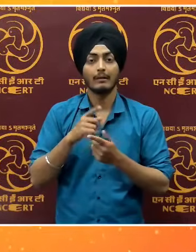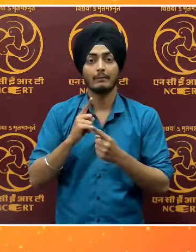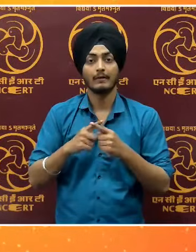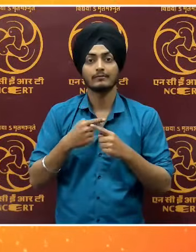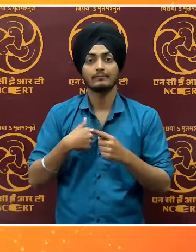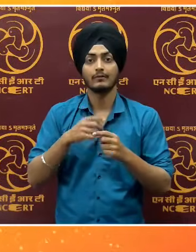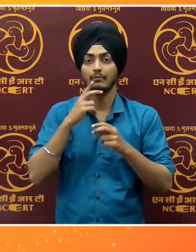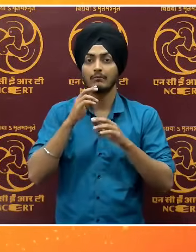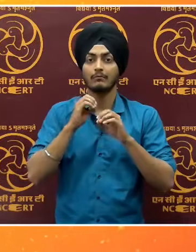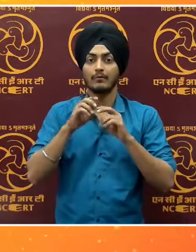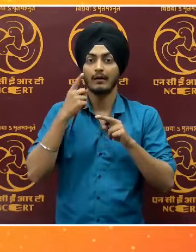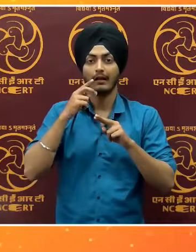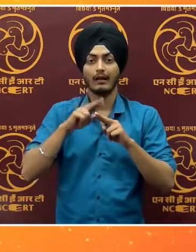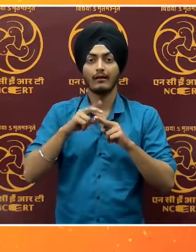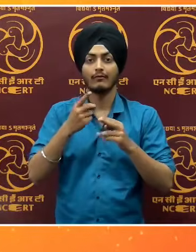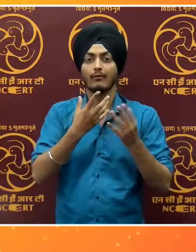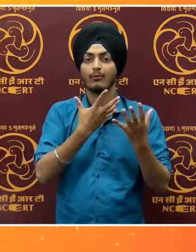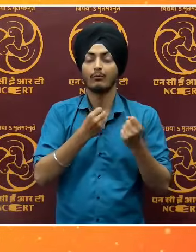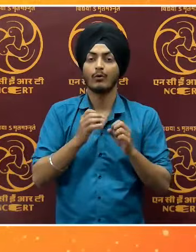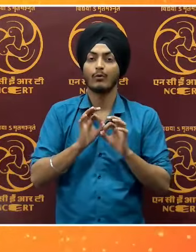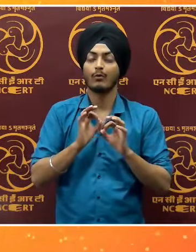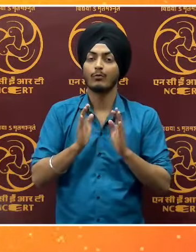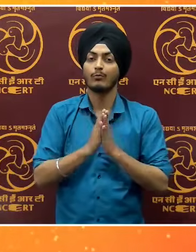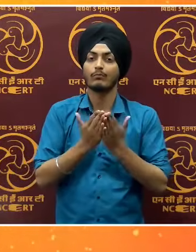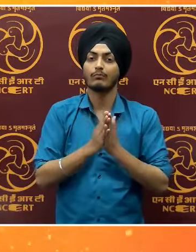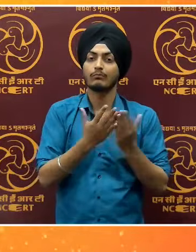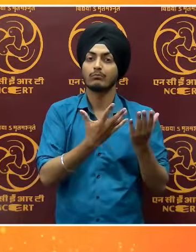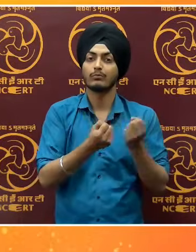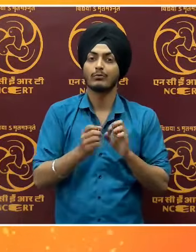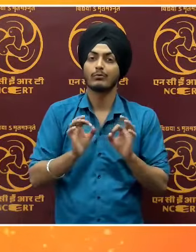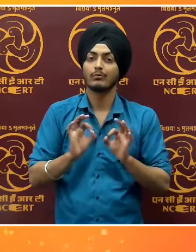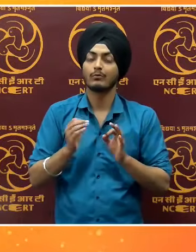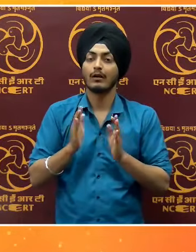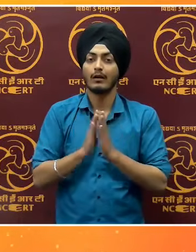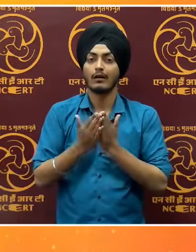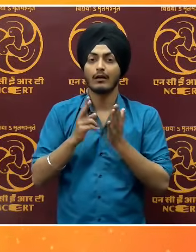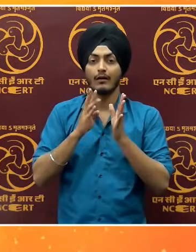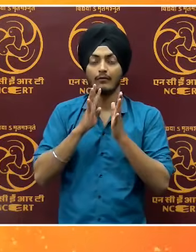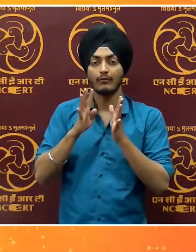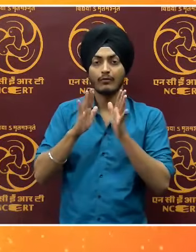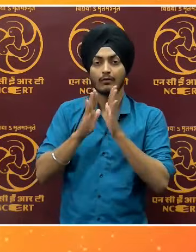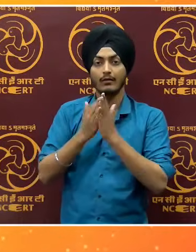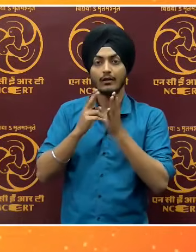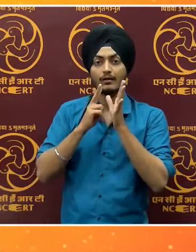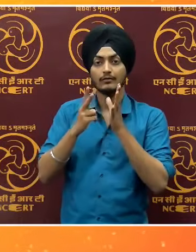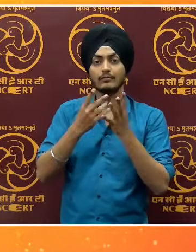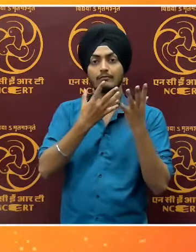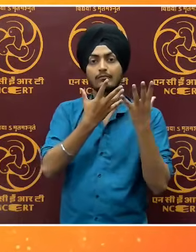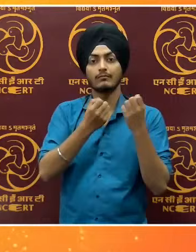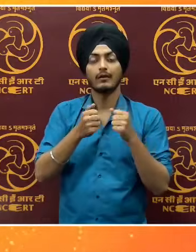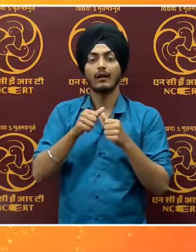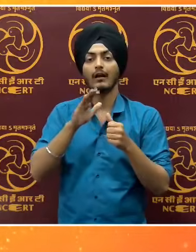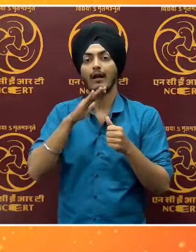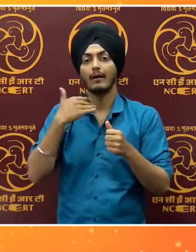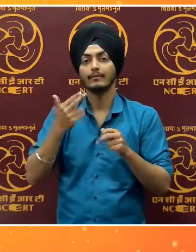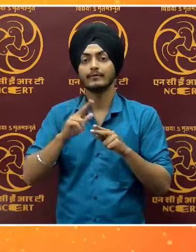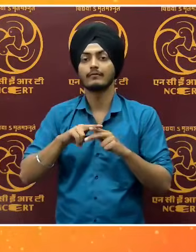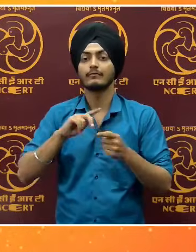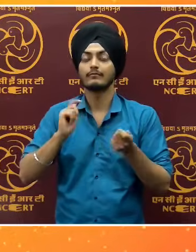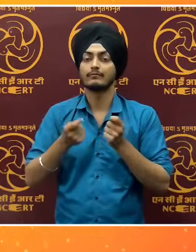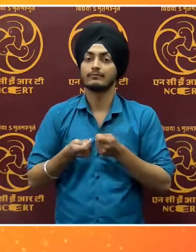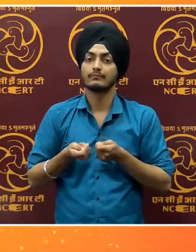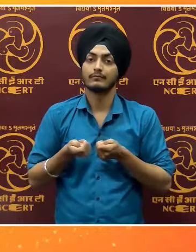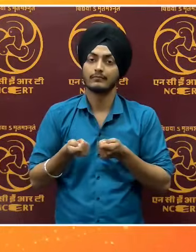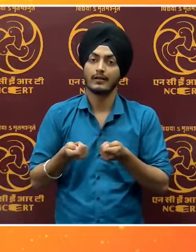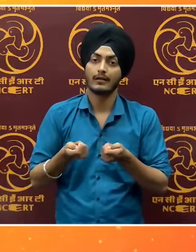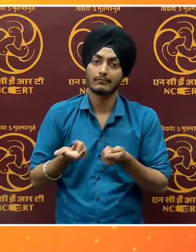you that if you have not purchased the class 4 and class 7 textbooks till now, you can also buy them from Amazon, Flipkart and